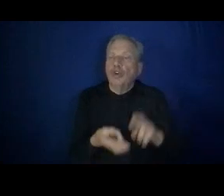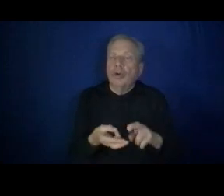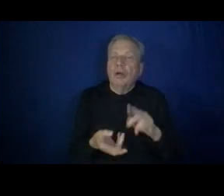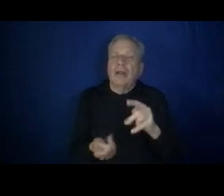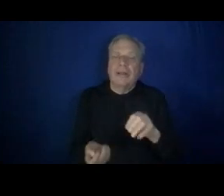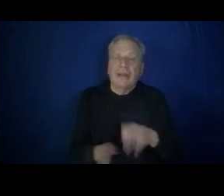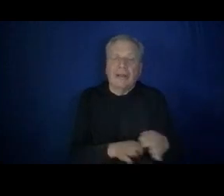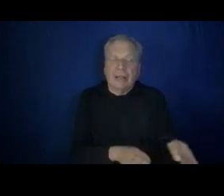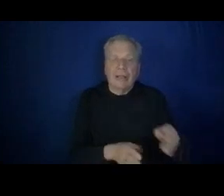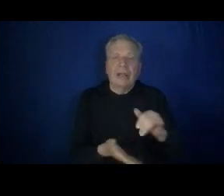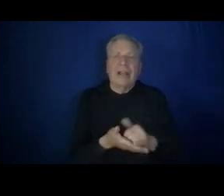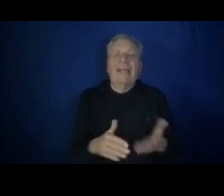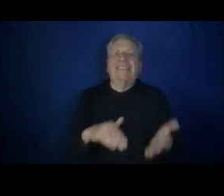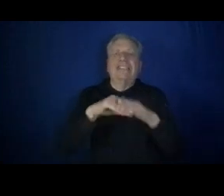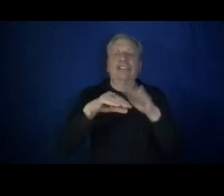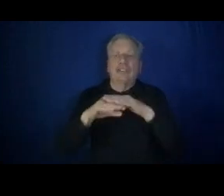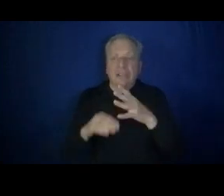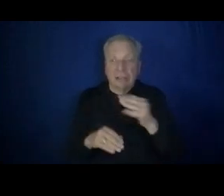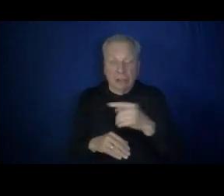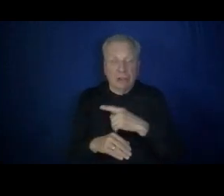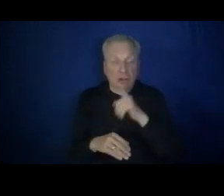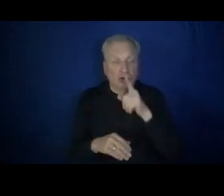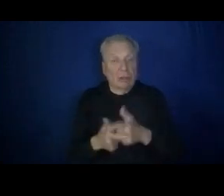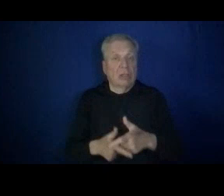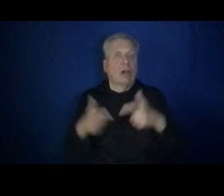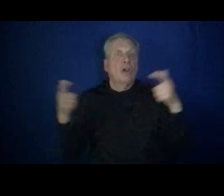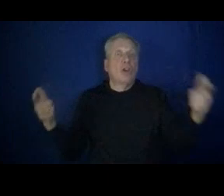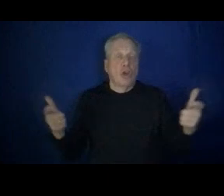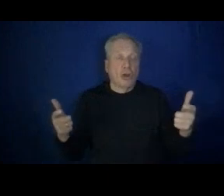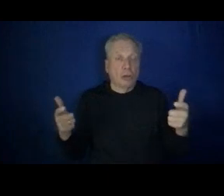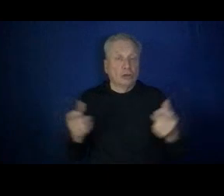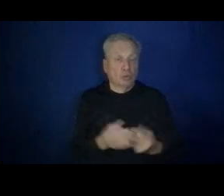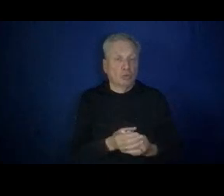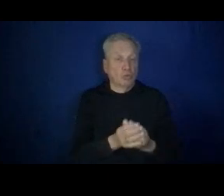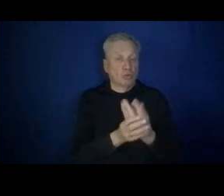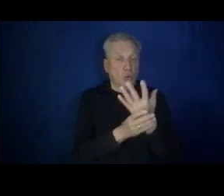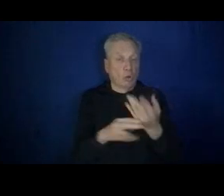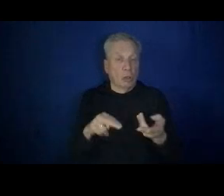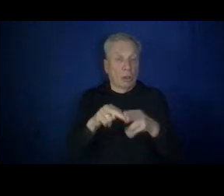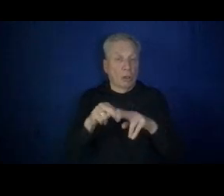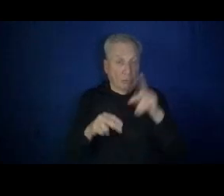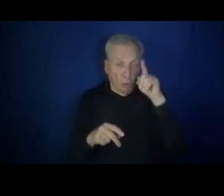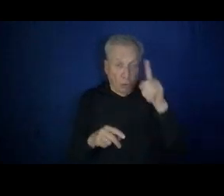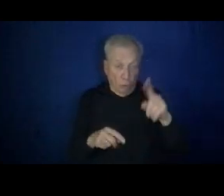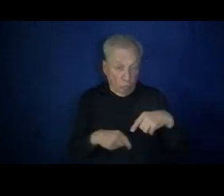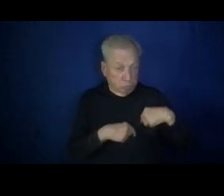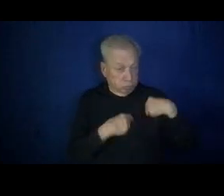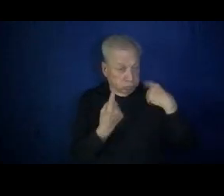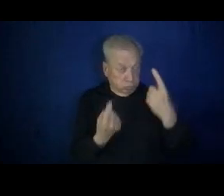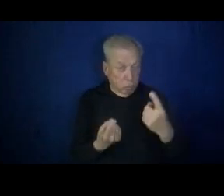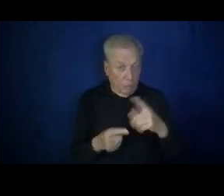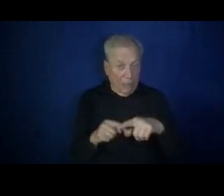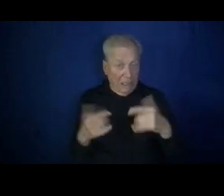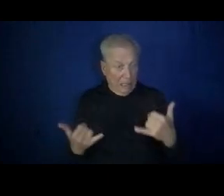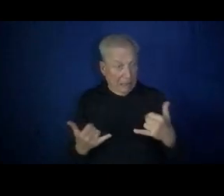population began to increase. We saw really significant growth for a long period of time. And now, since